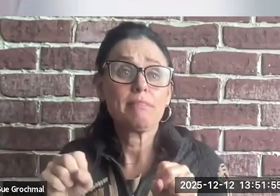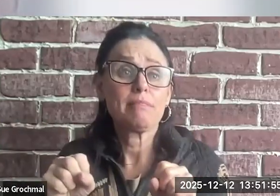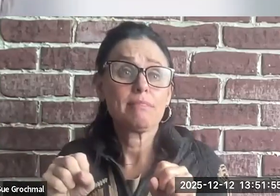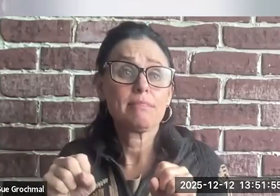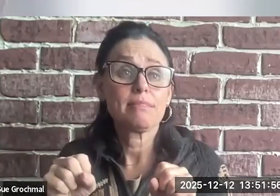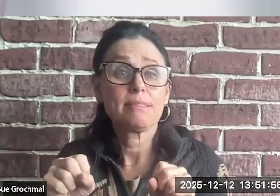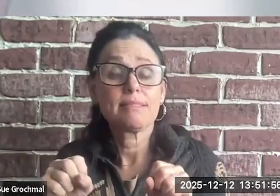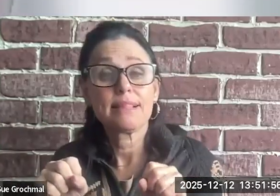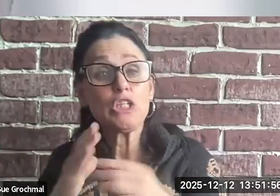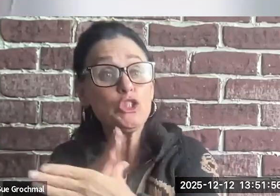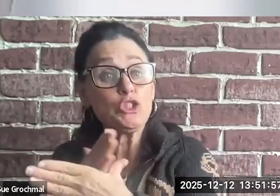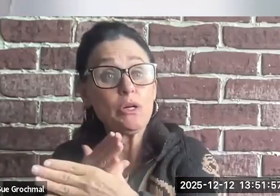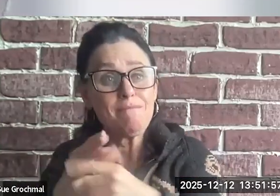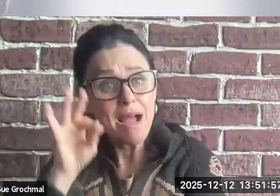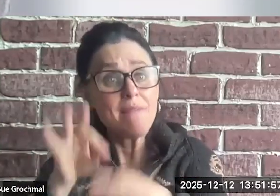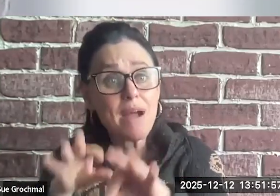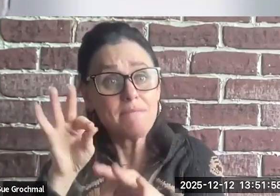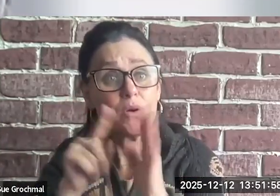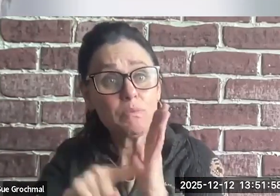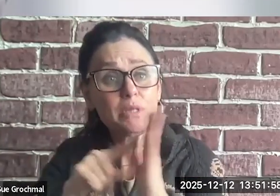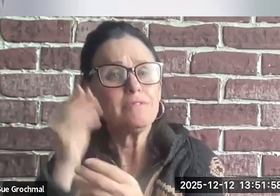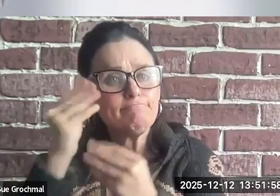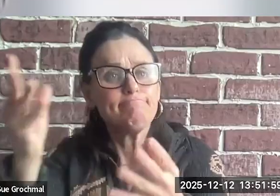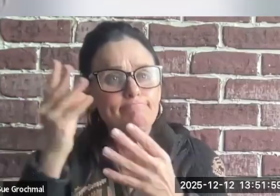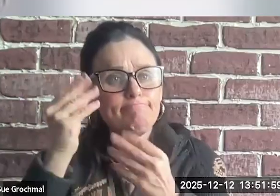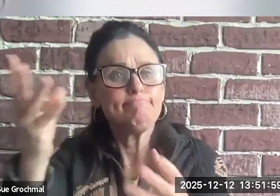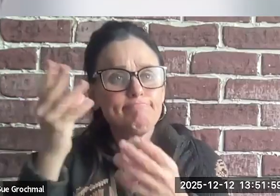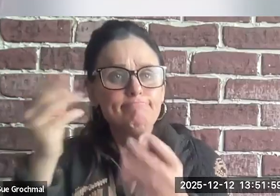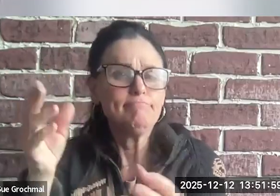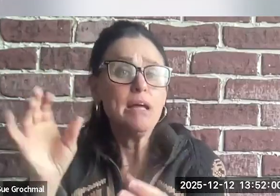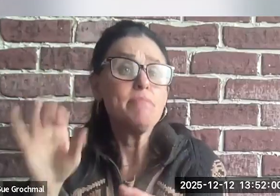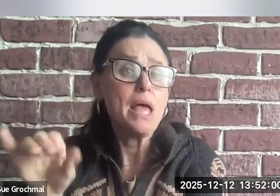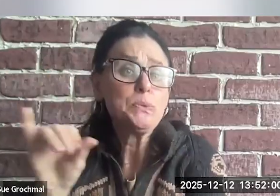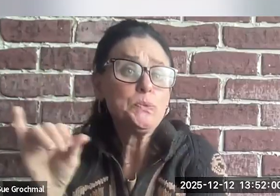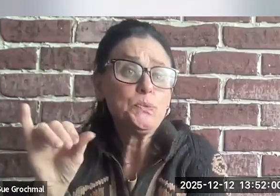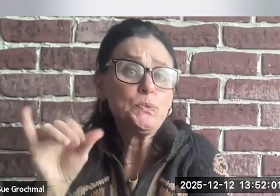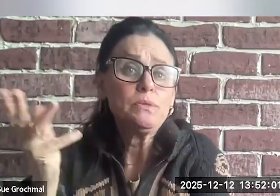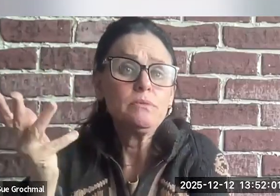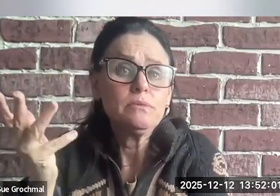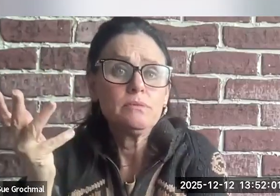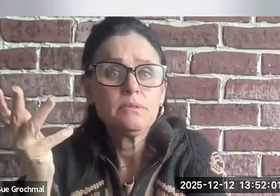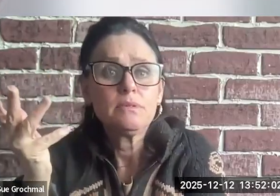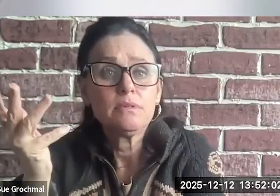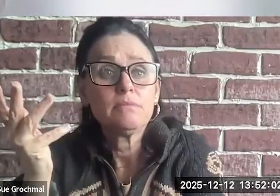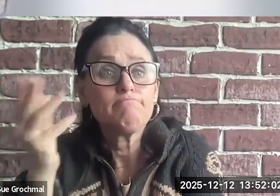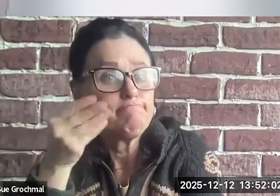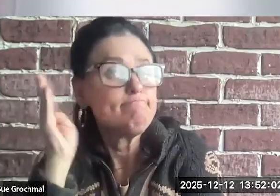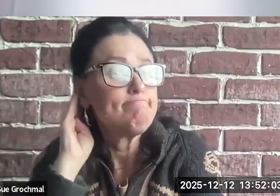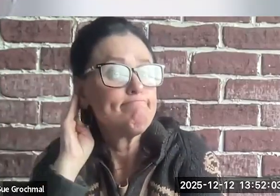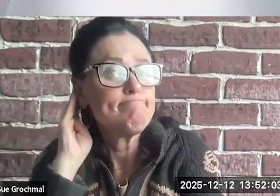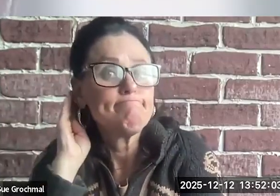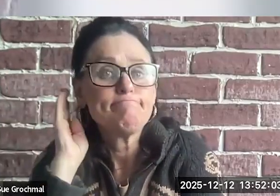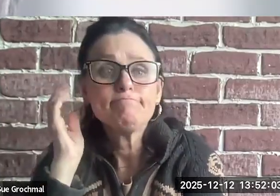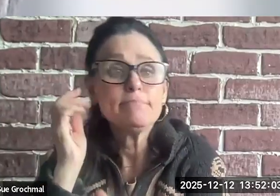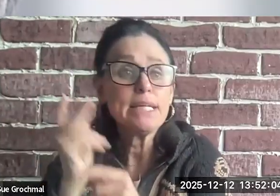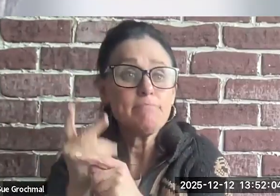we're sharing the findings of the research throughout the project. And so we will definitely keep anybody and